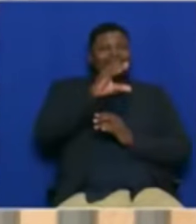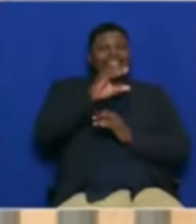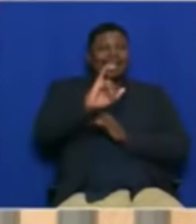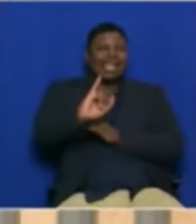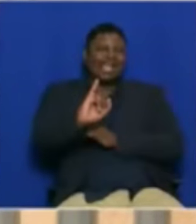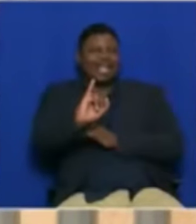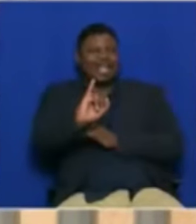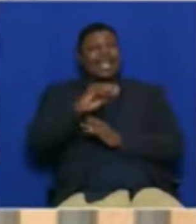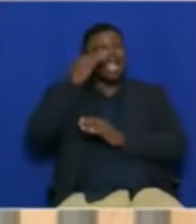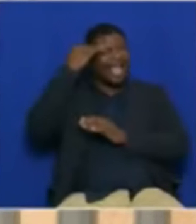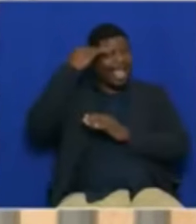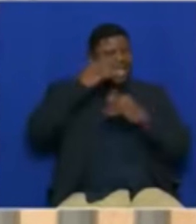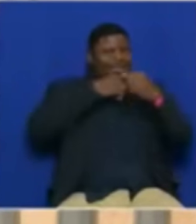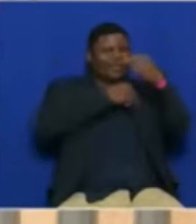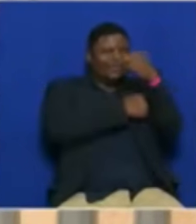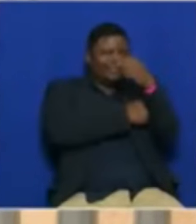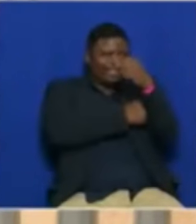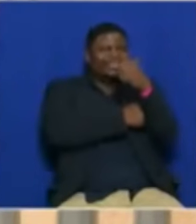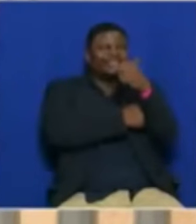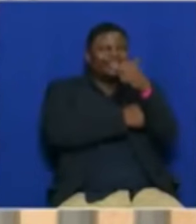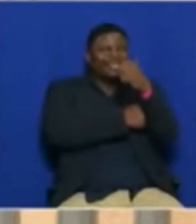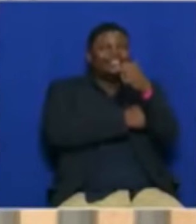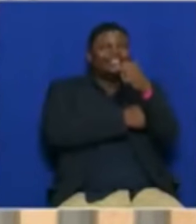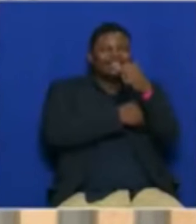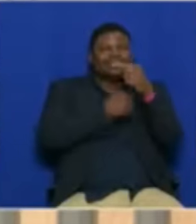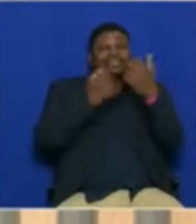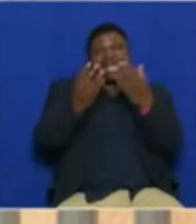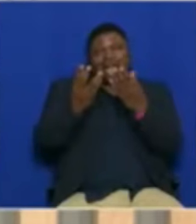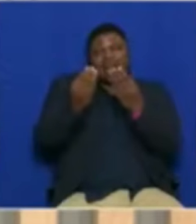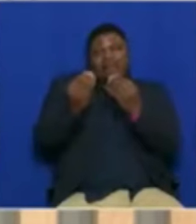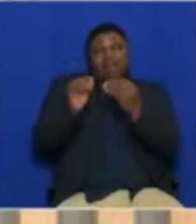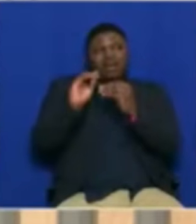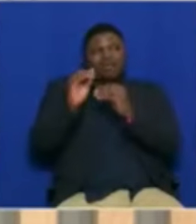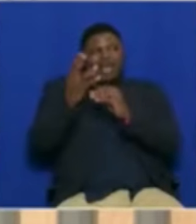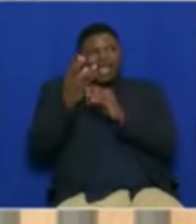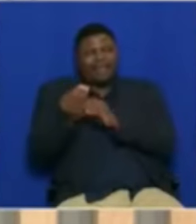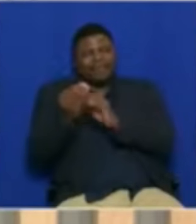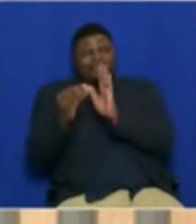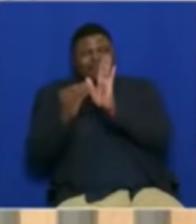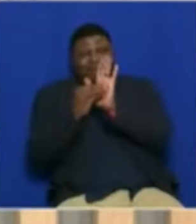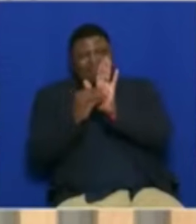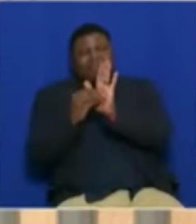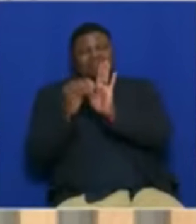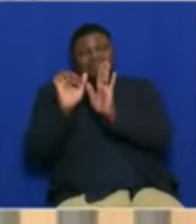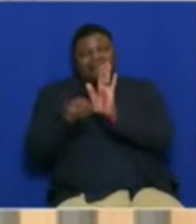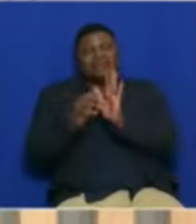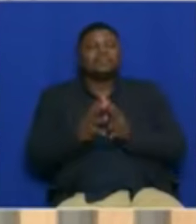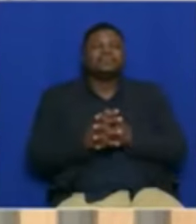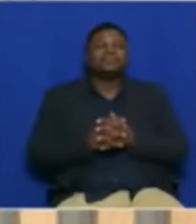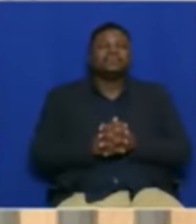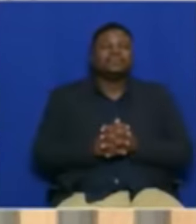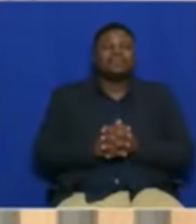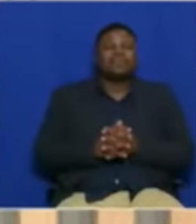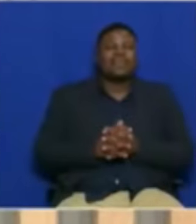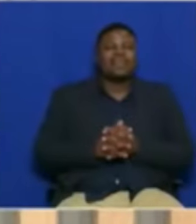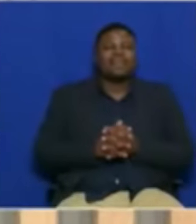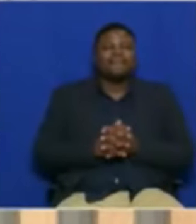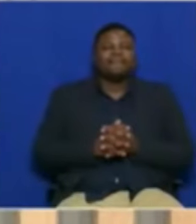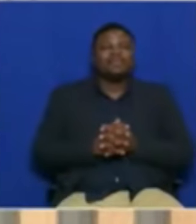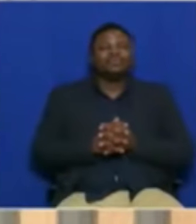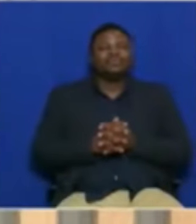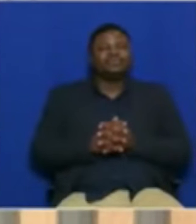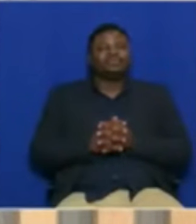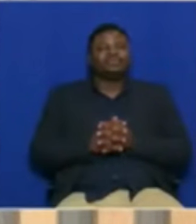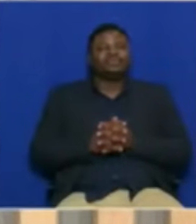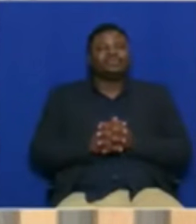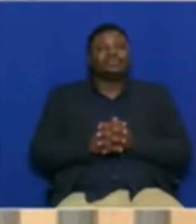of brigadier post number. You provide the number. At sub 1, you